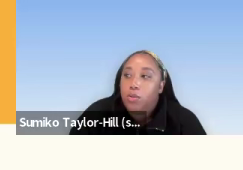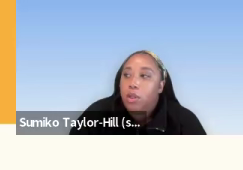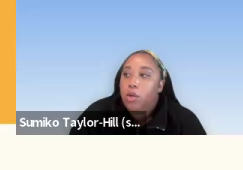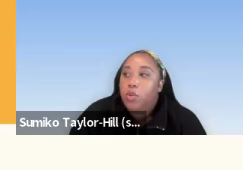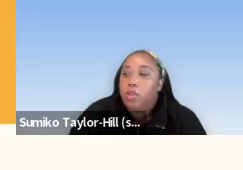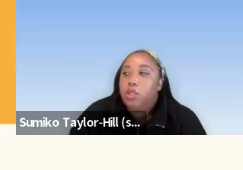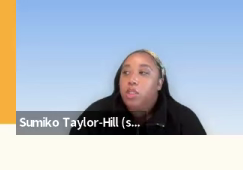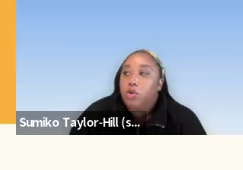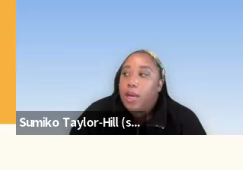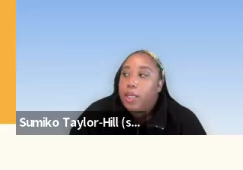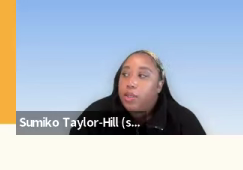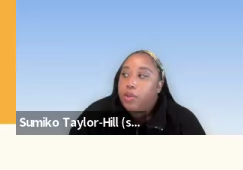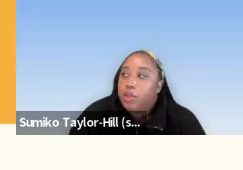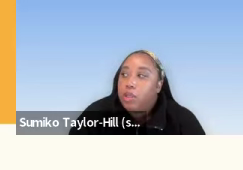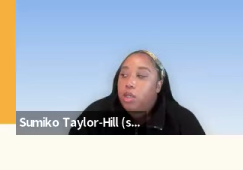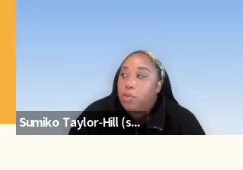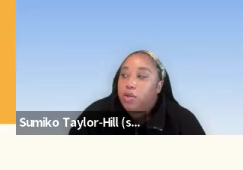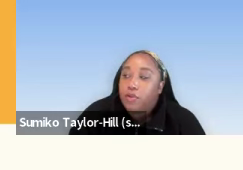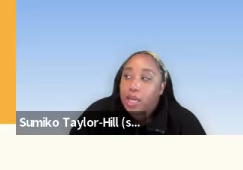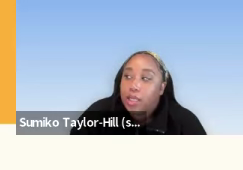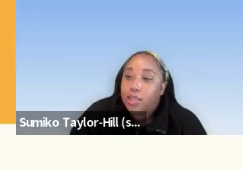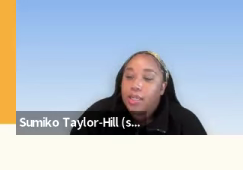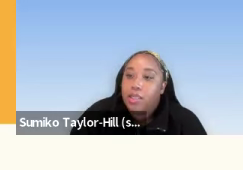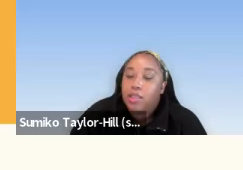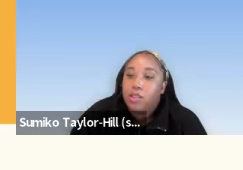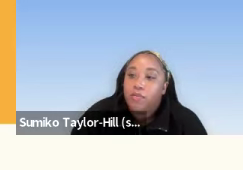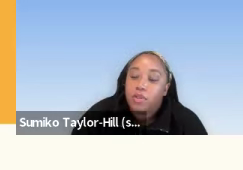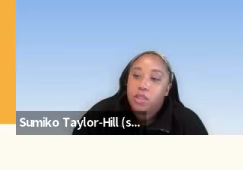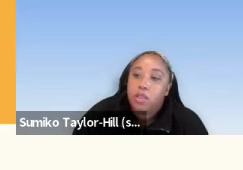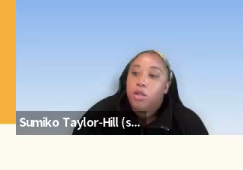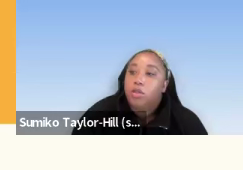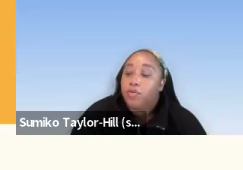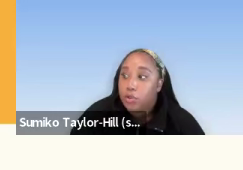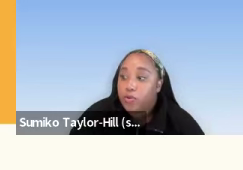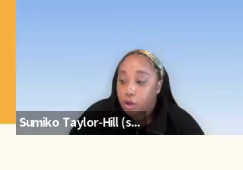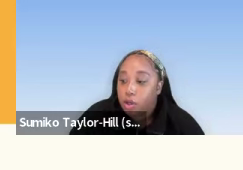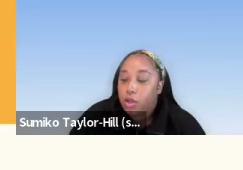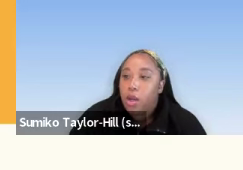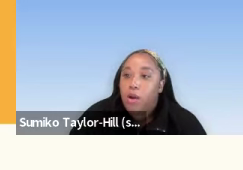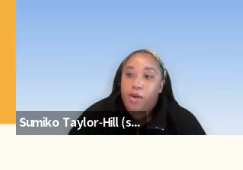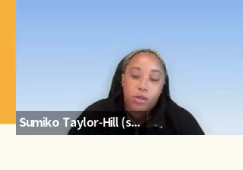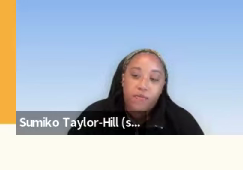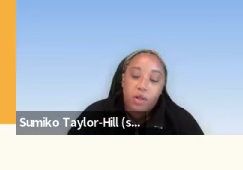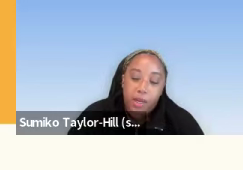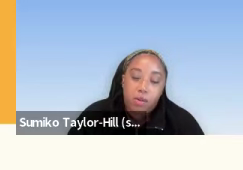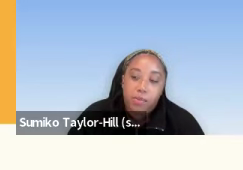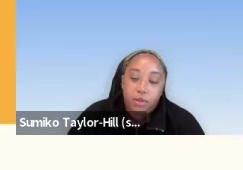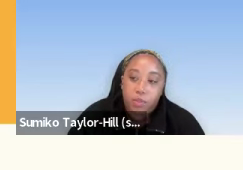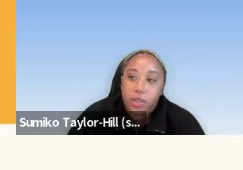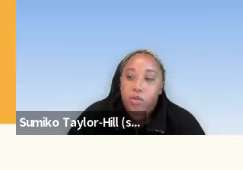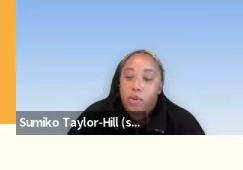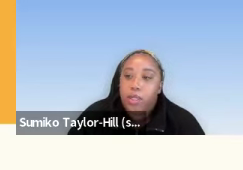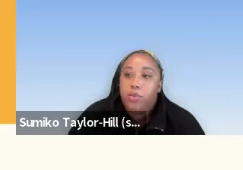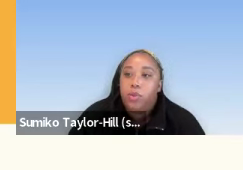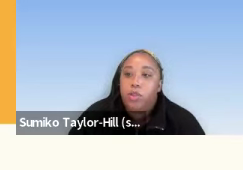years alone, resulting in dramatic increases in the number of clients accessing services we've heard your fellow panel